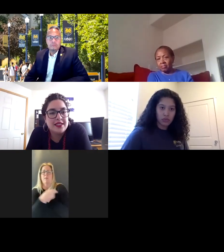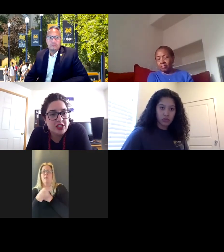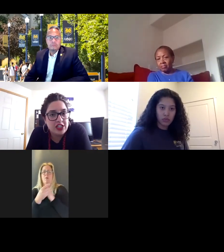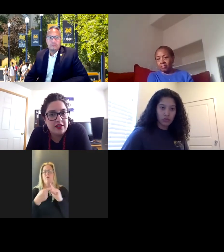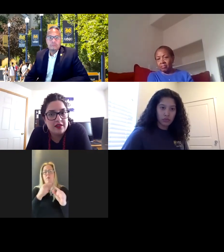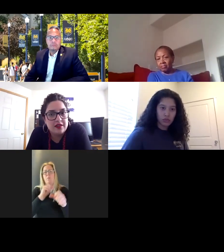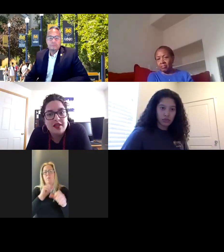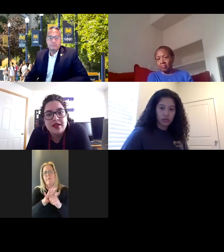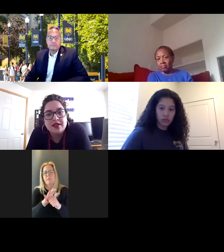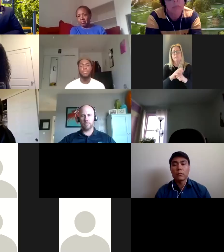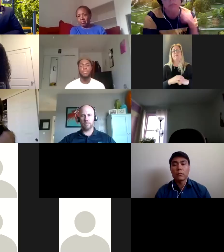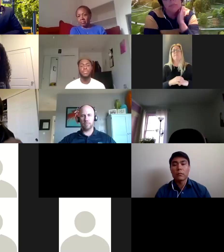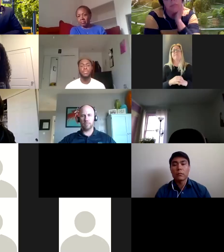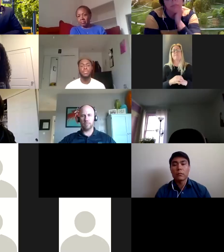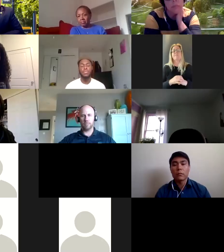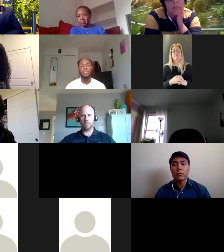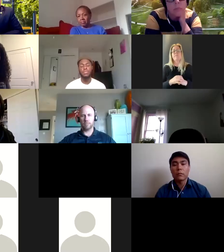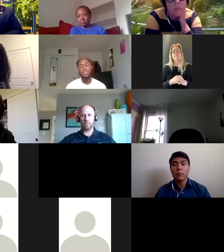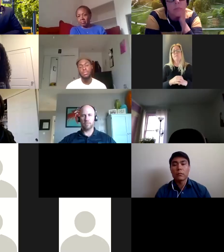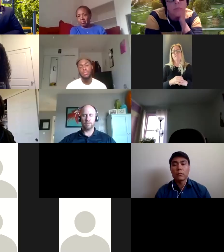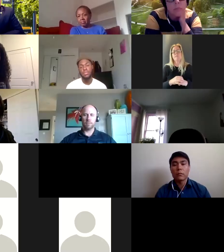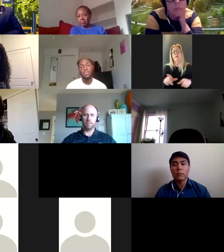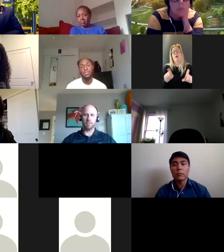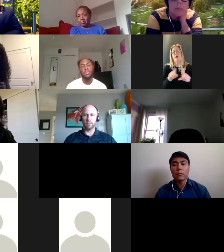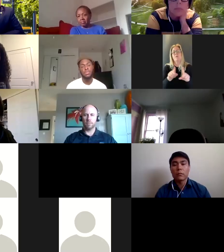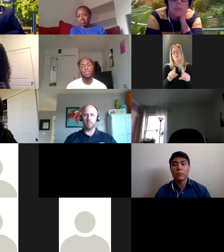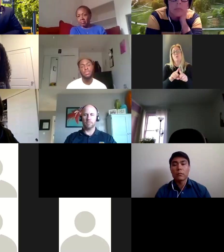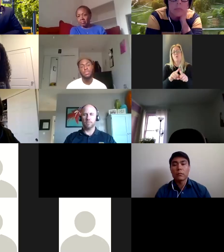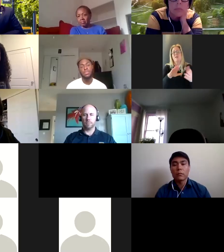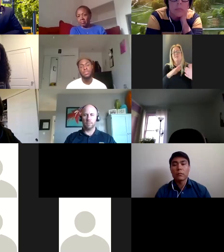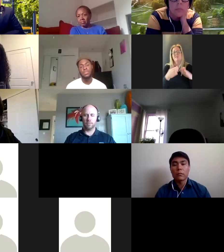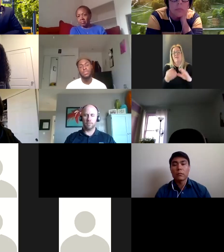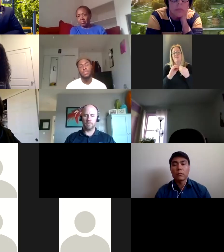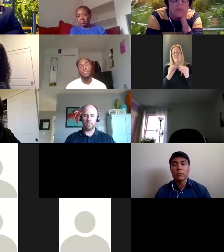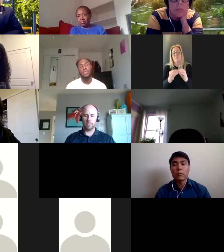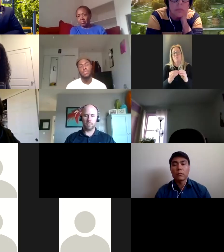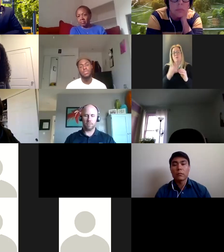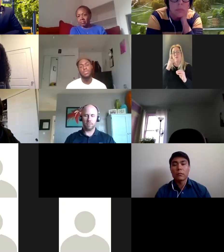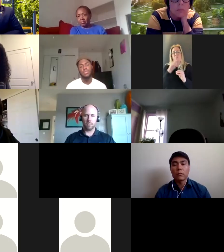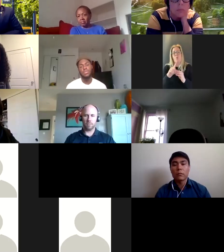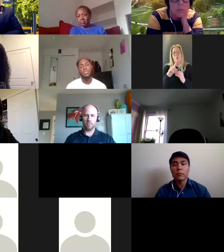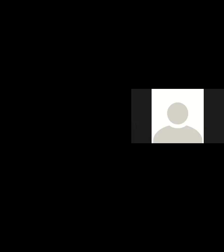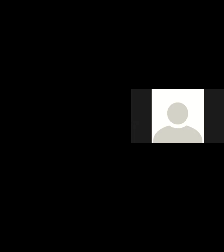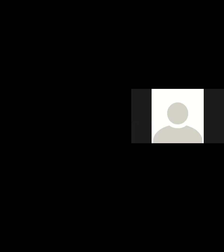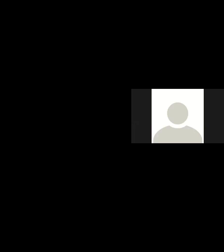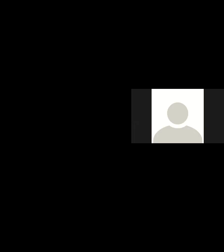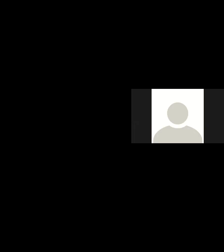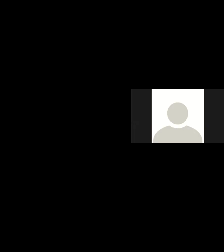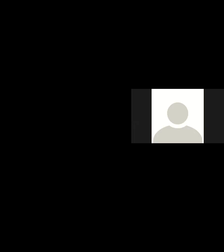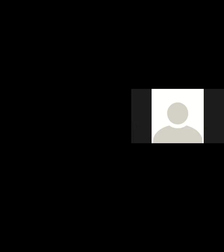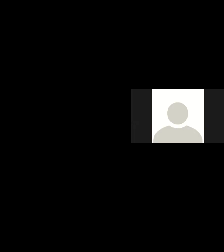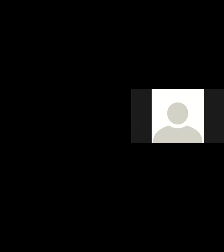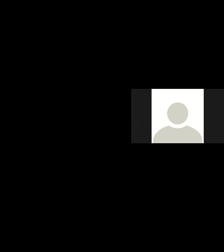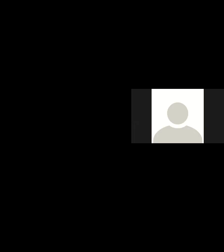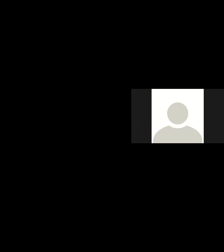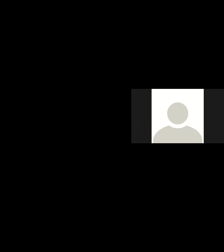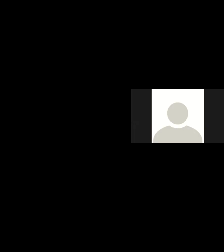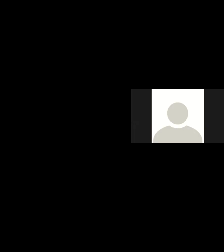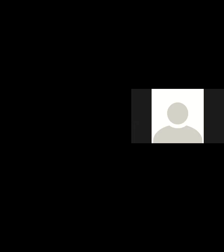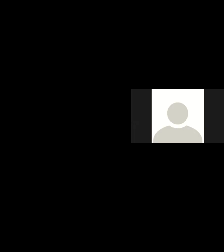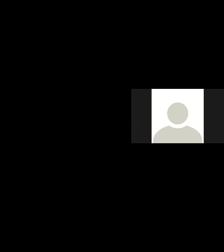In addition, death rates for cases in New York, just as Dr. Boyce mentioned, remain the highest